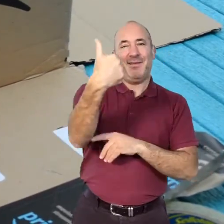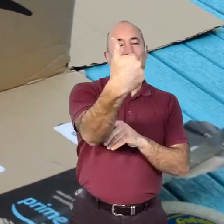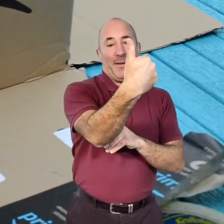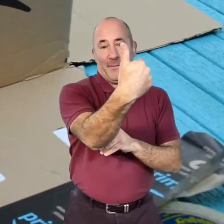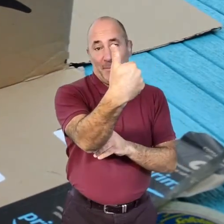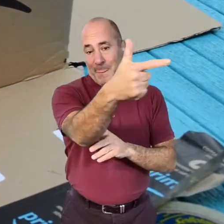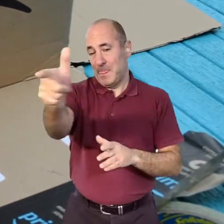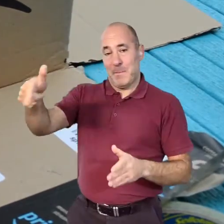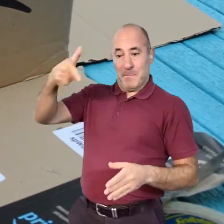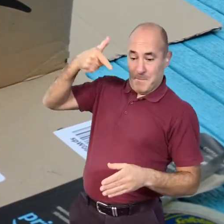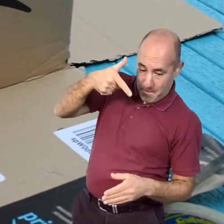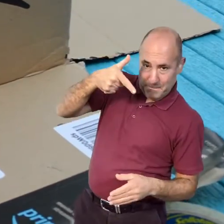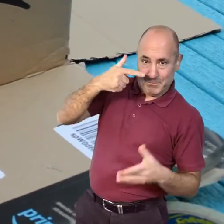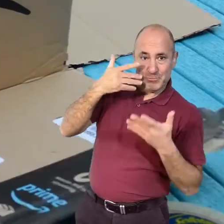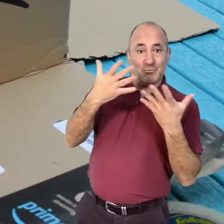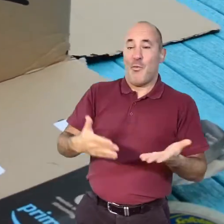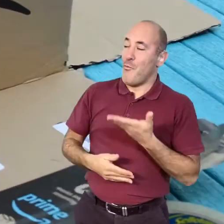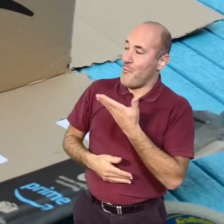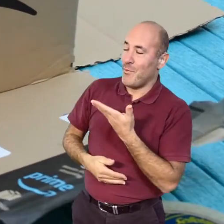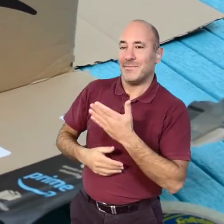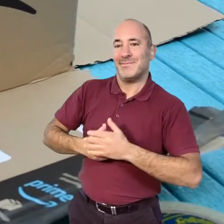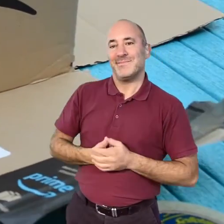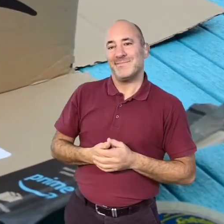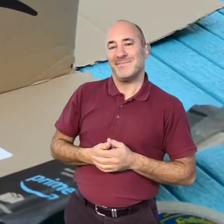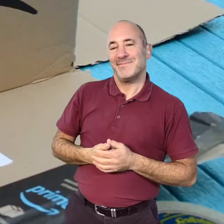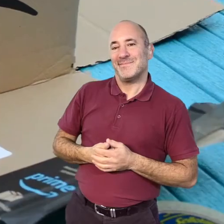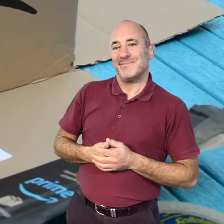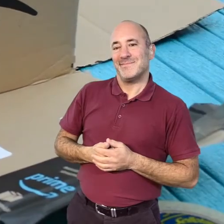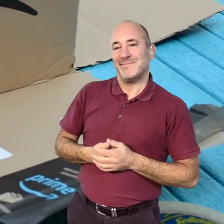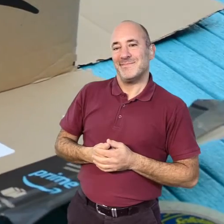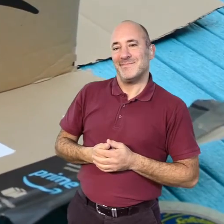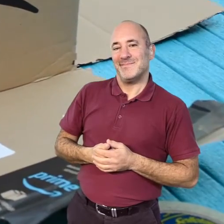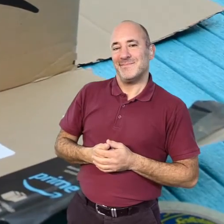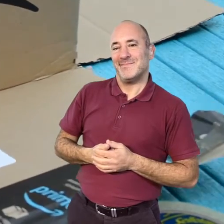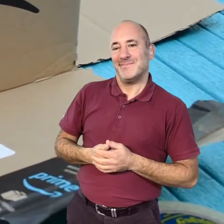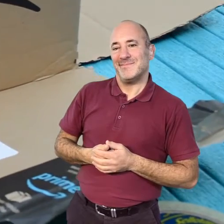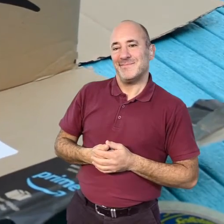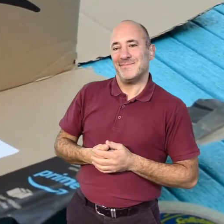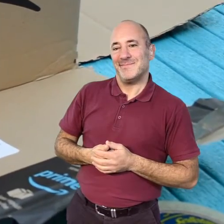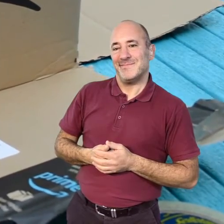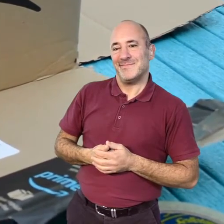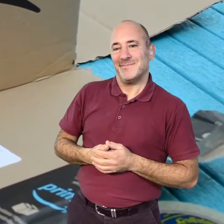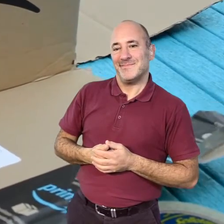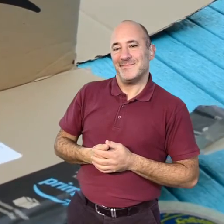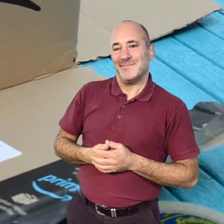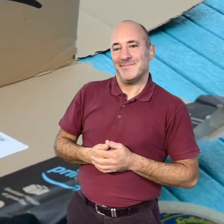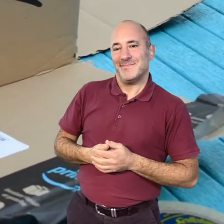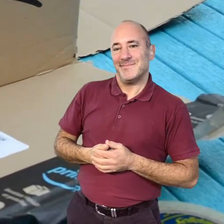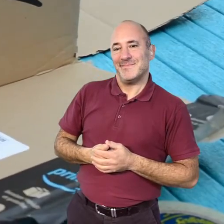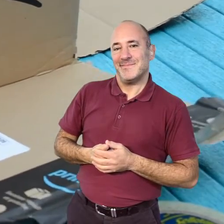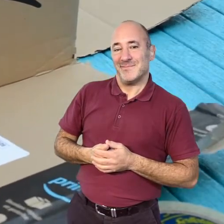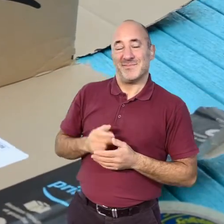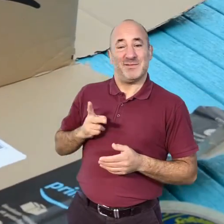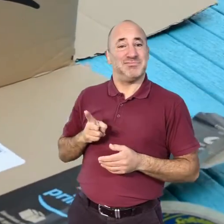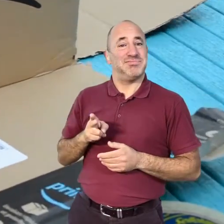We have now changed to a close-up to show me cutting out the rectangle a bit better.